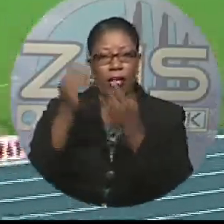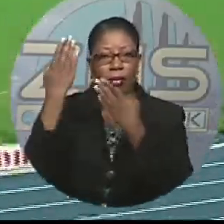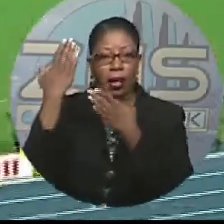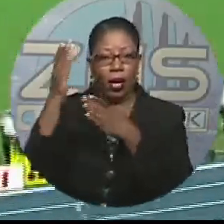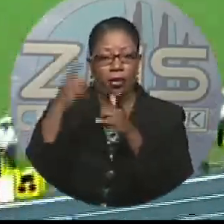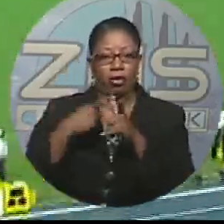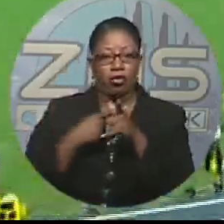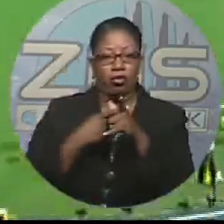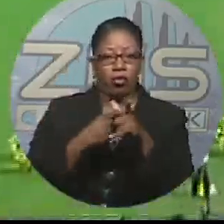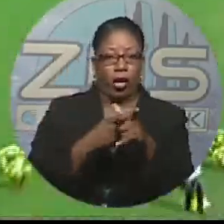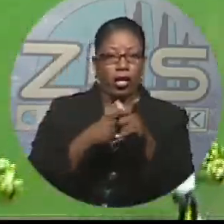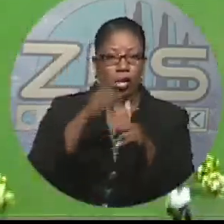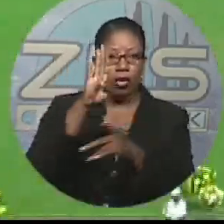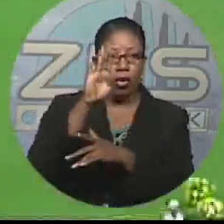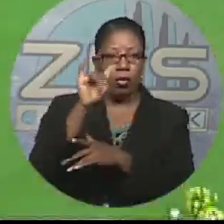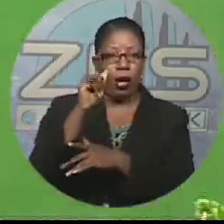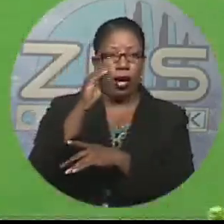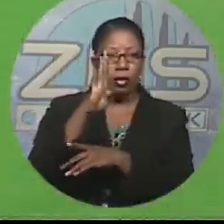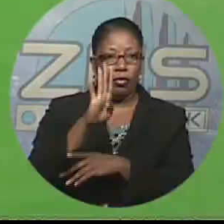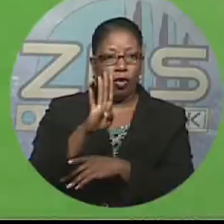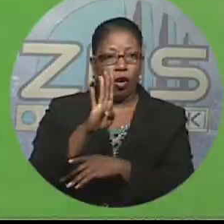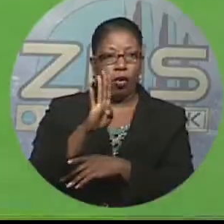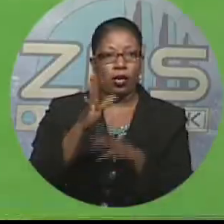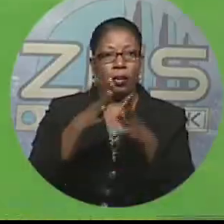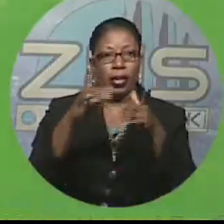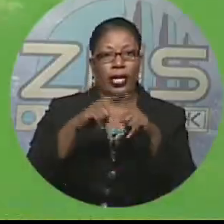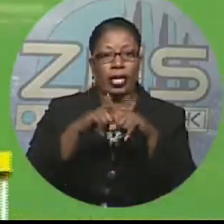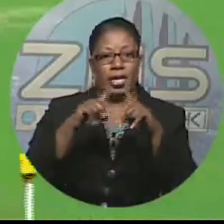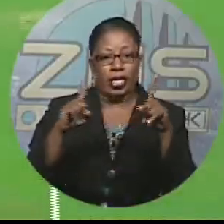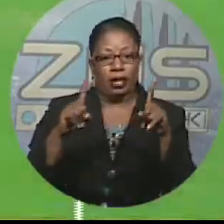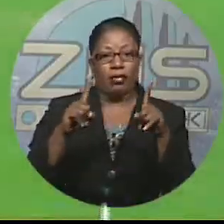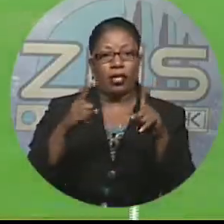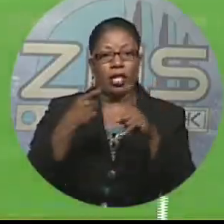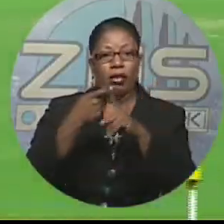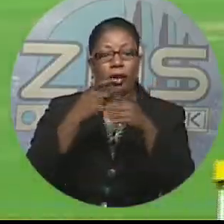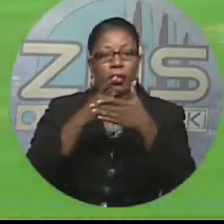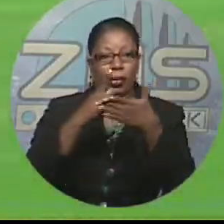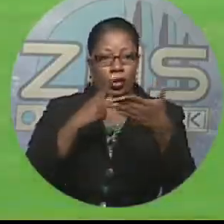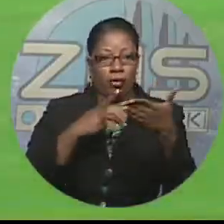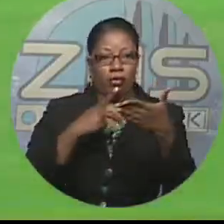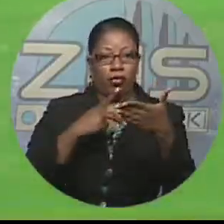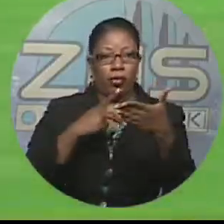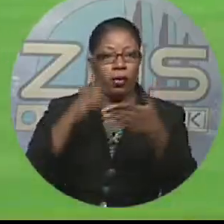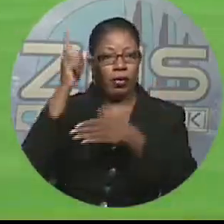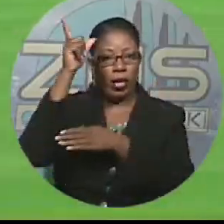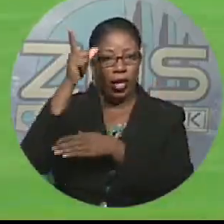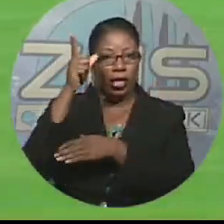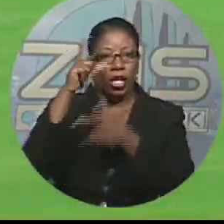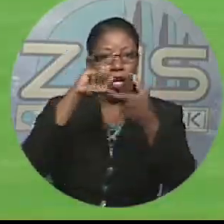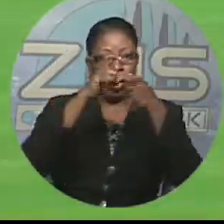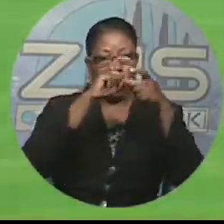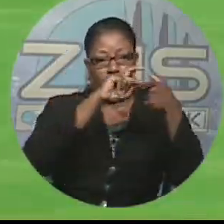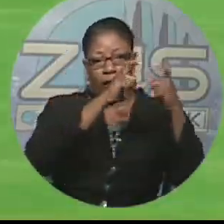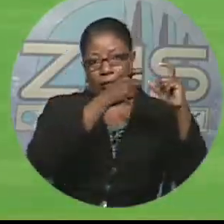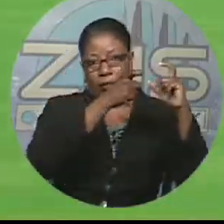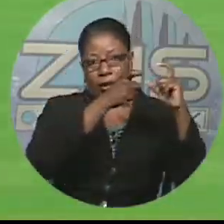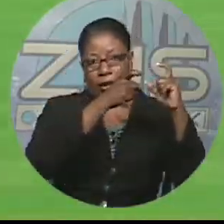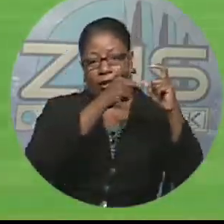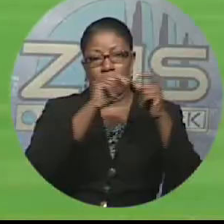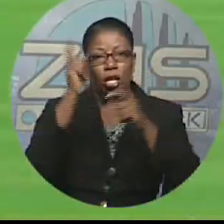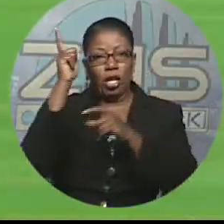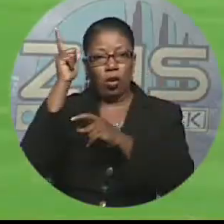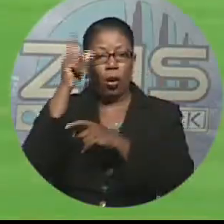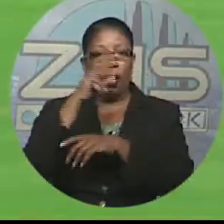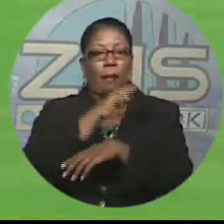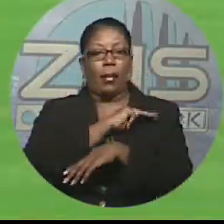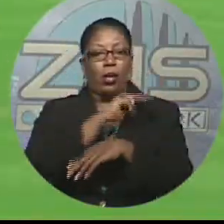men's 4x4 final at the World Relays was a bit different from the preliminaries and the London Olympics, as Ramon Miller was out with an injury.